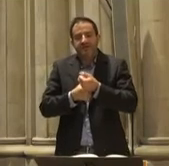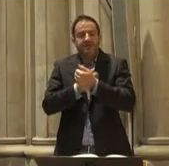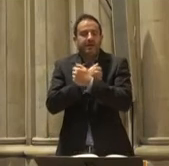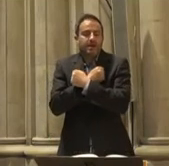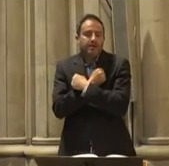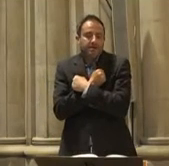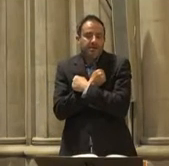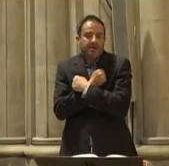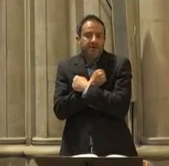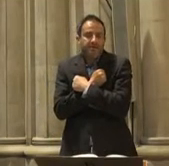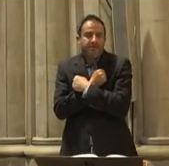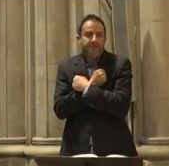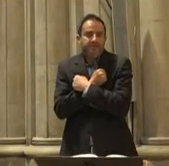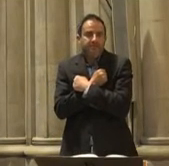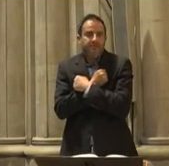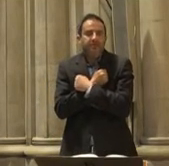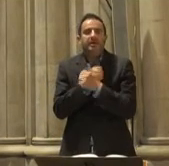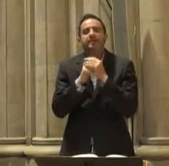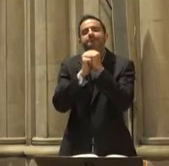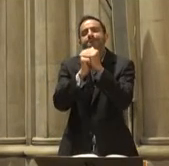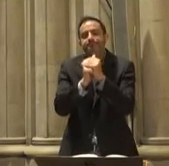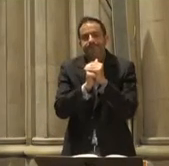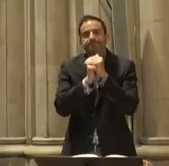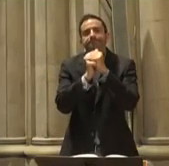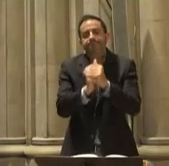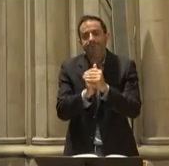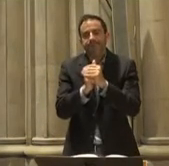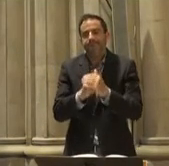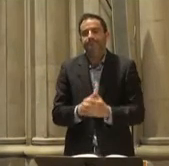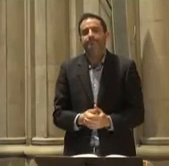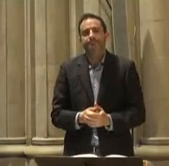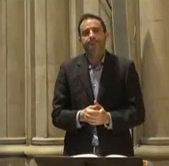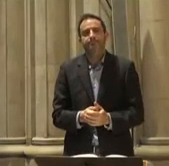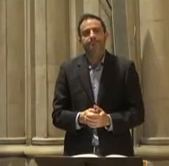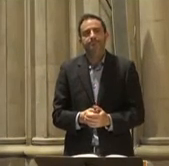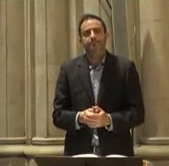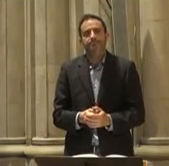love, and adore.